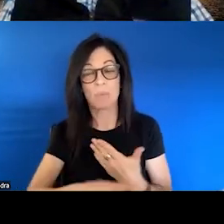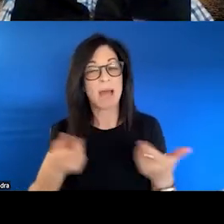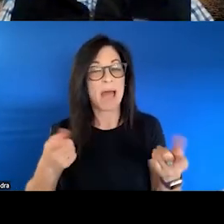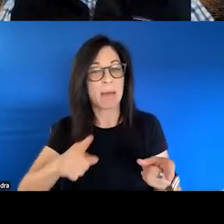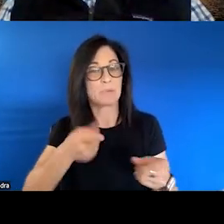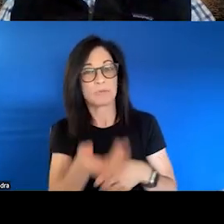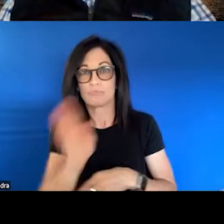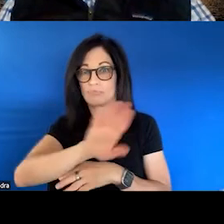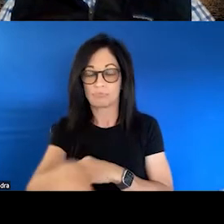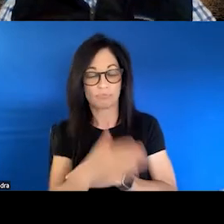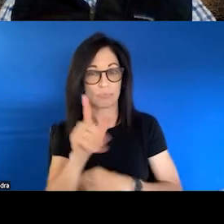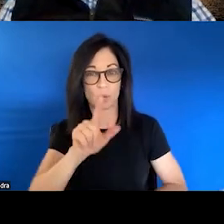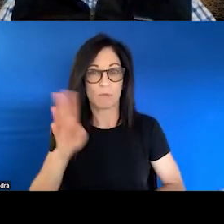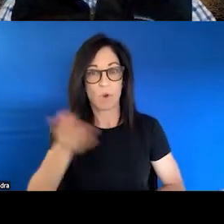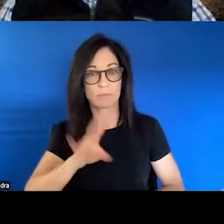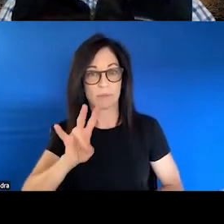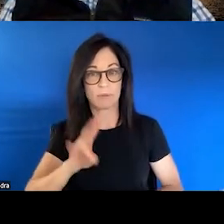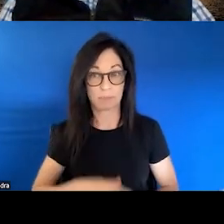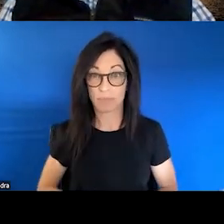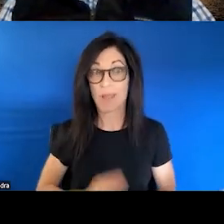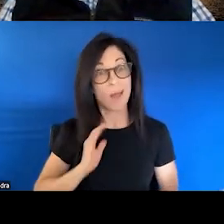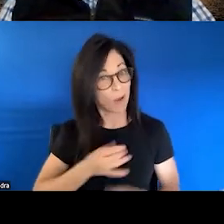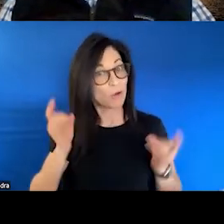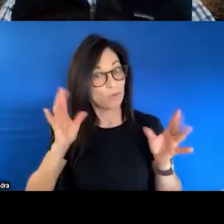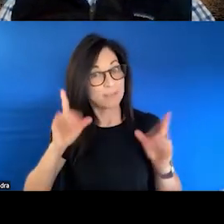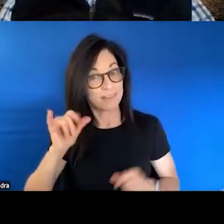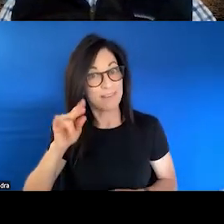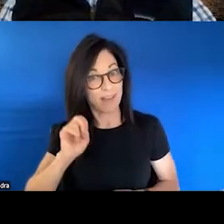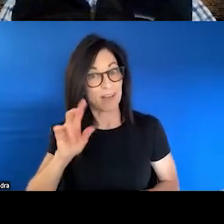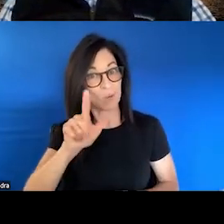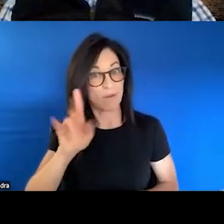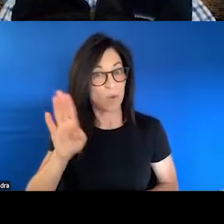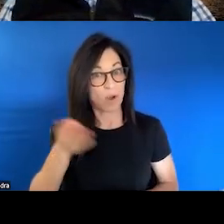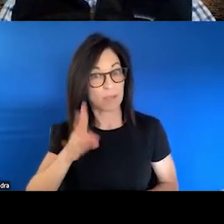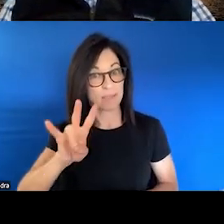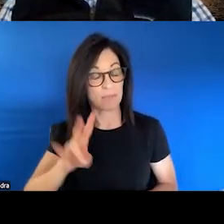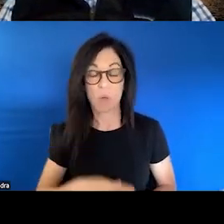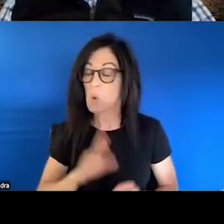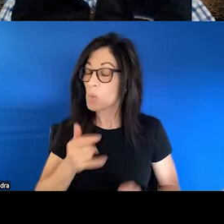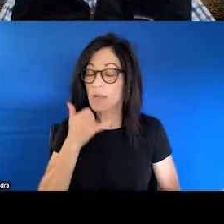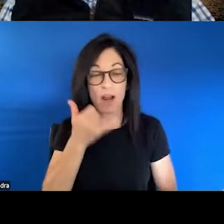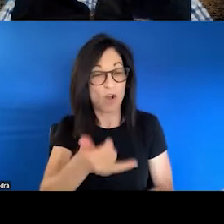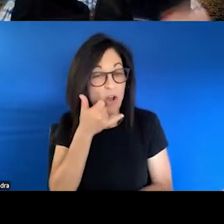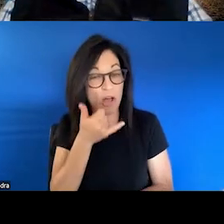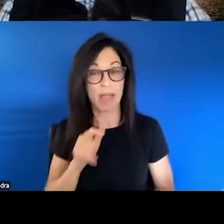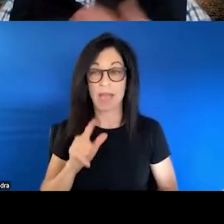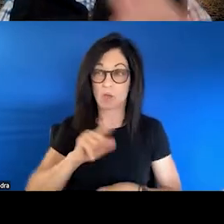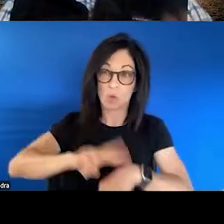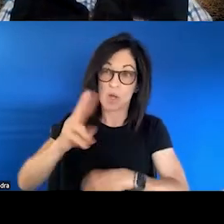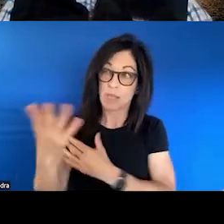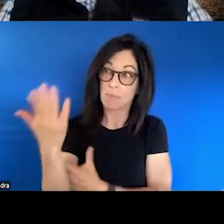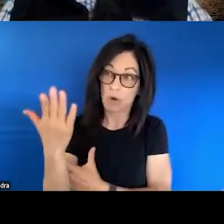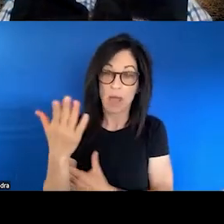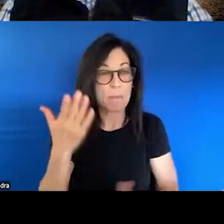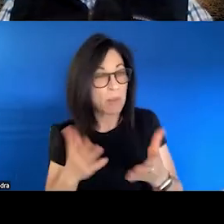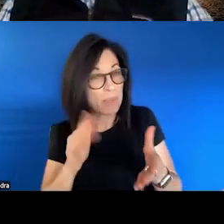capacity. Because our crisis line is 24/7, we could get a call at 2 a.m. in the morning, and perhaps that caller is at